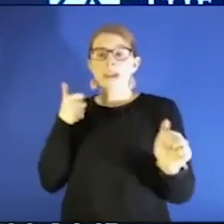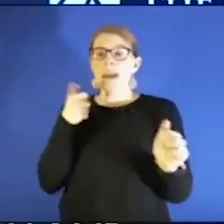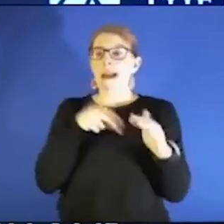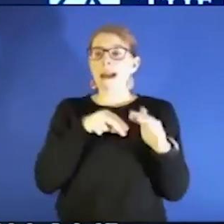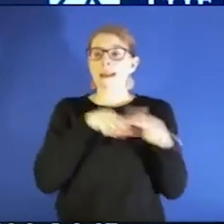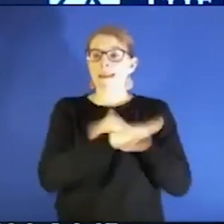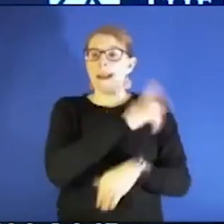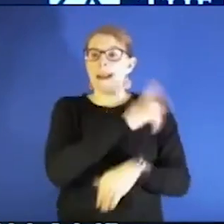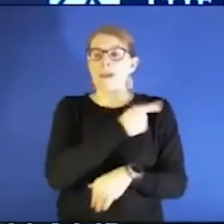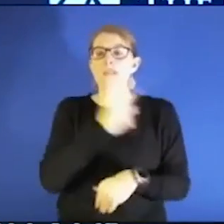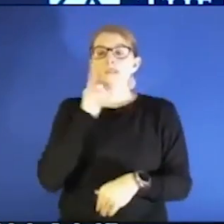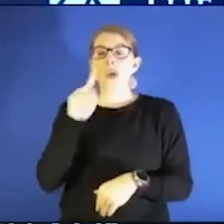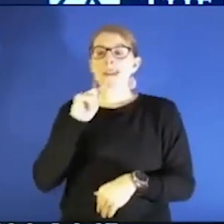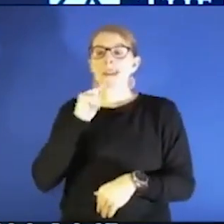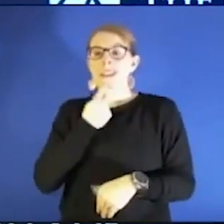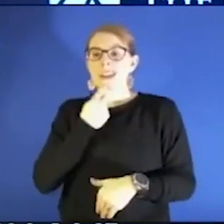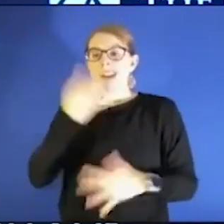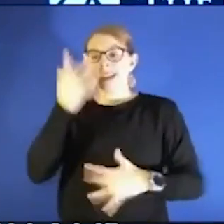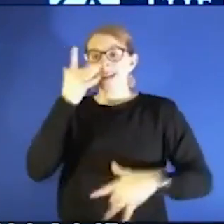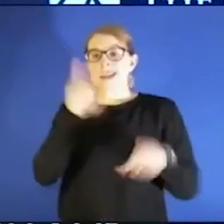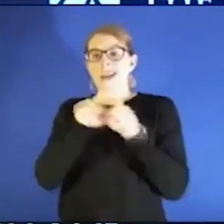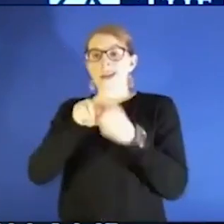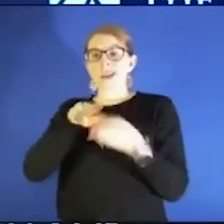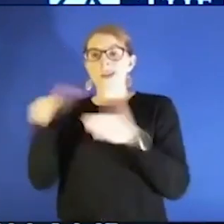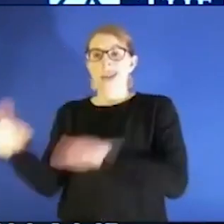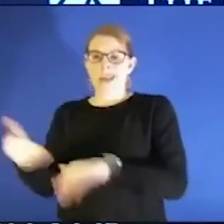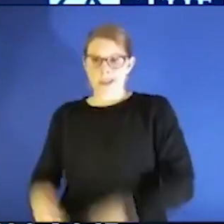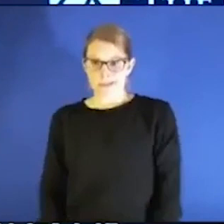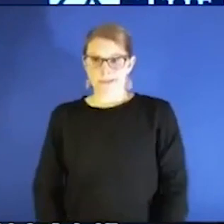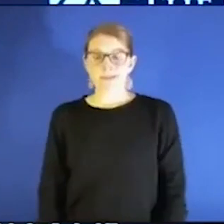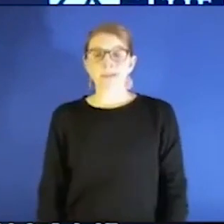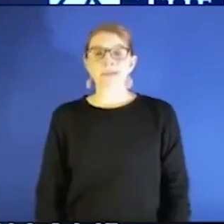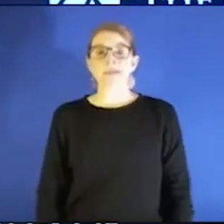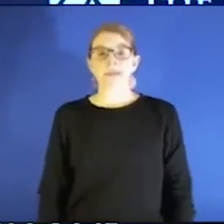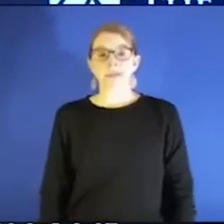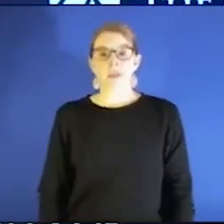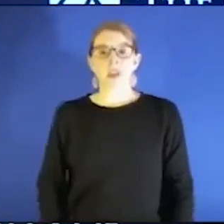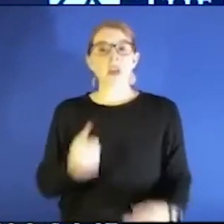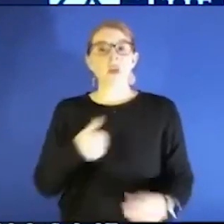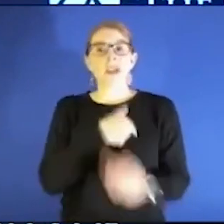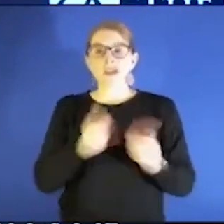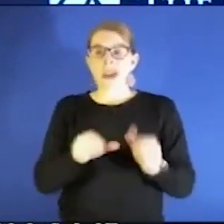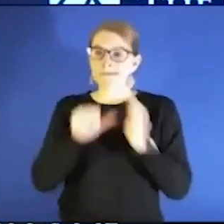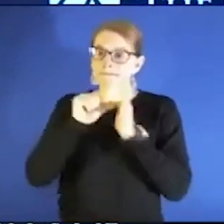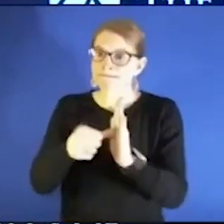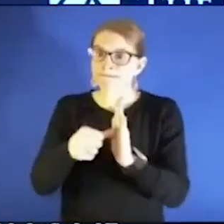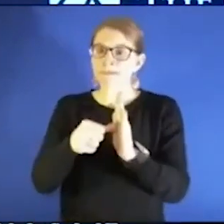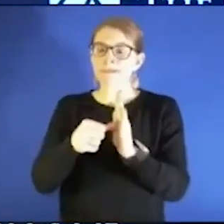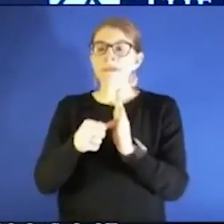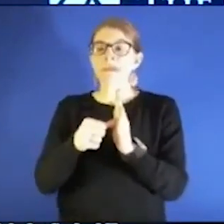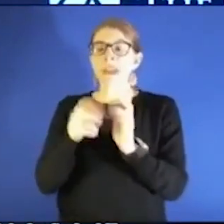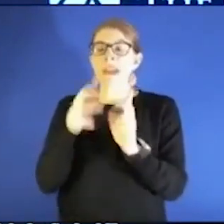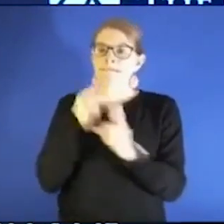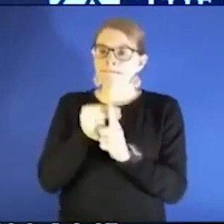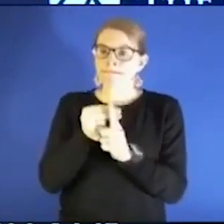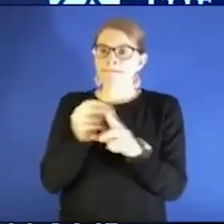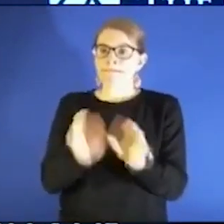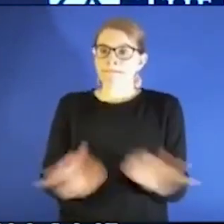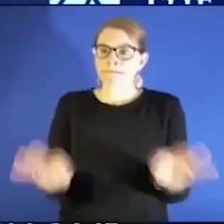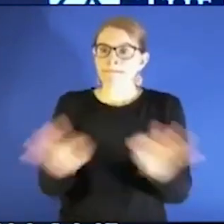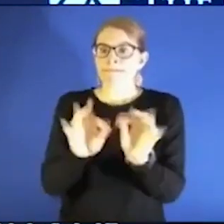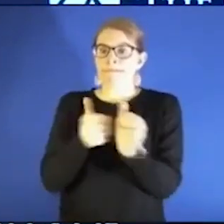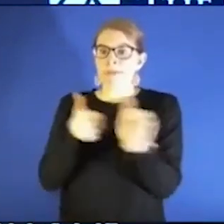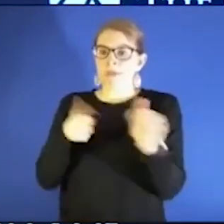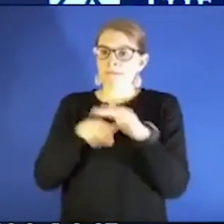death. And I think that's something that we continue to try to speak to, is the importance of the vaccination to keep you out of the hospital.